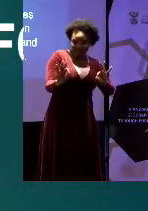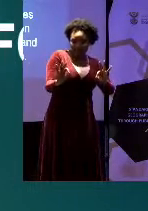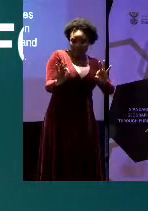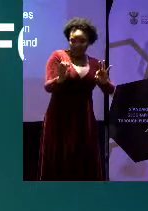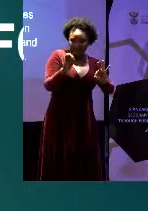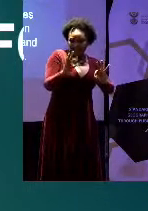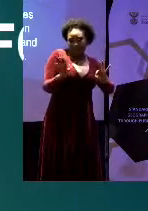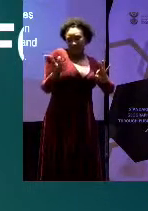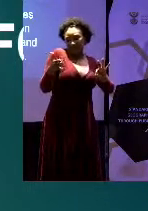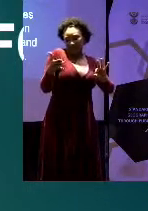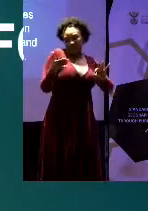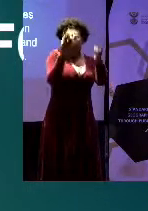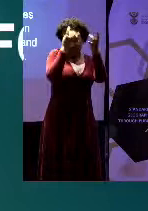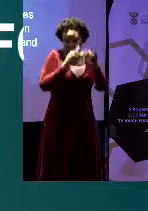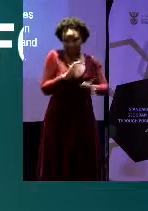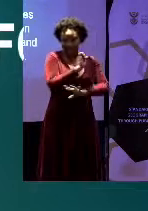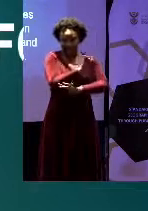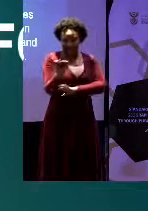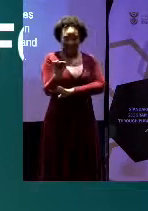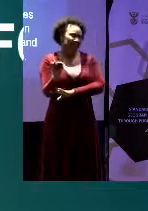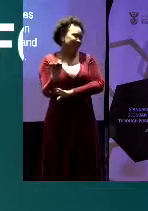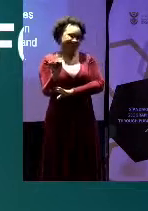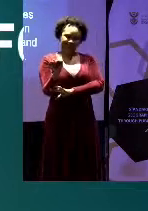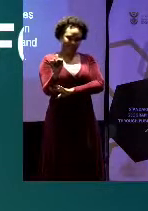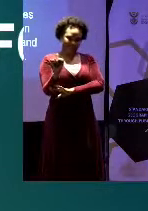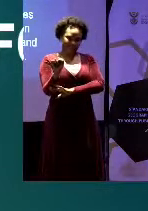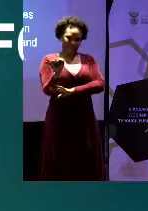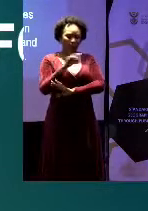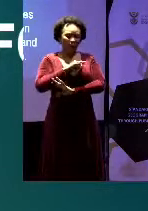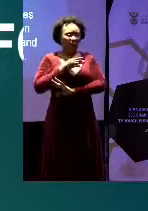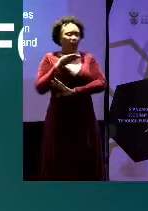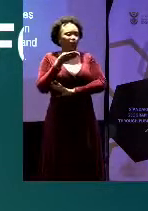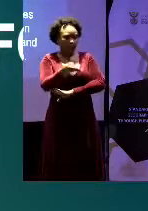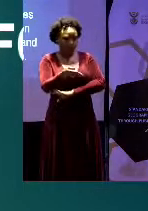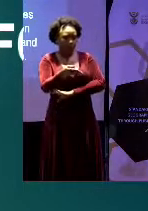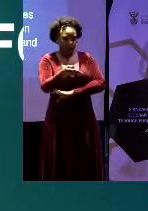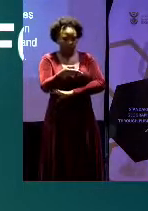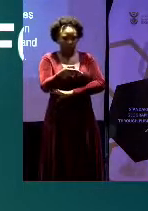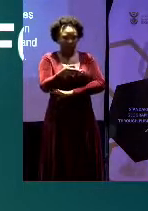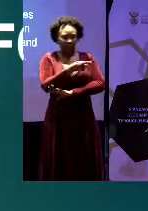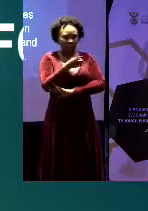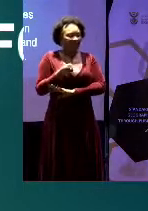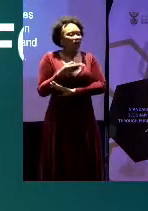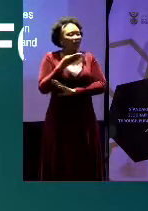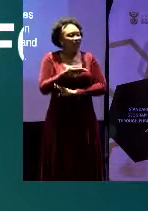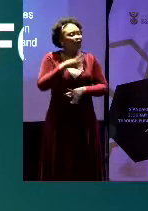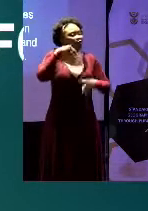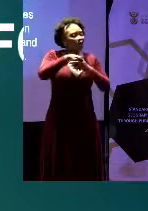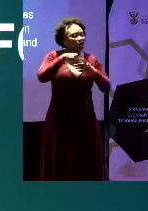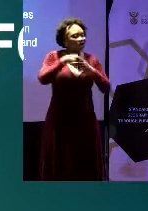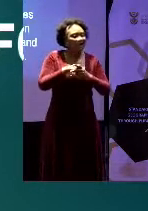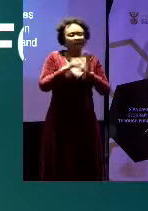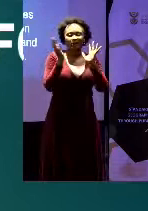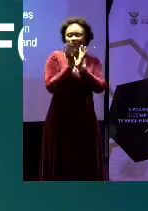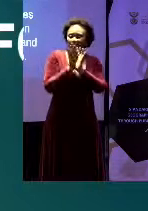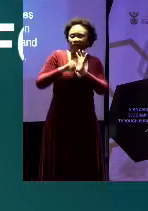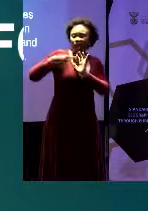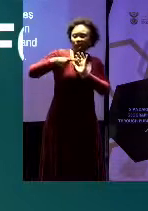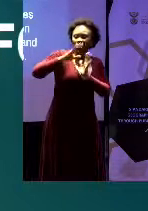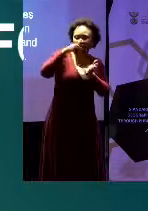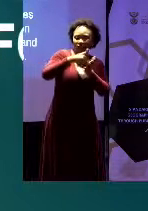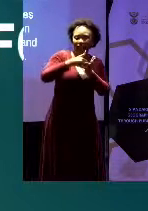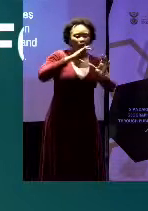without their input. They were just there. They were there in terms of the content, attending meetings, contributions,